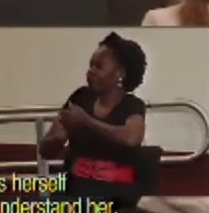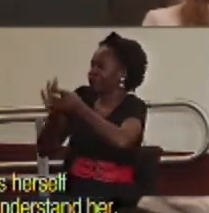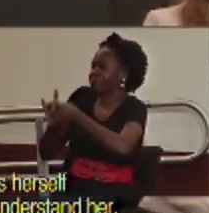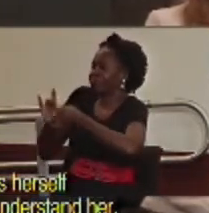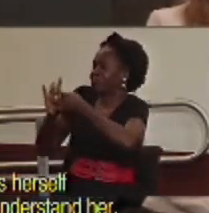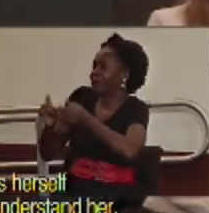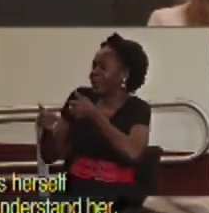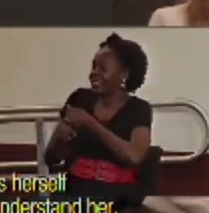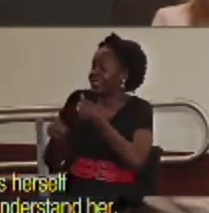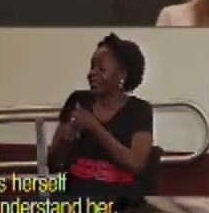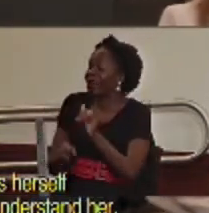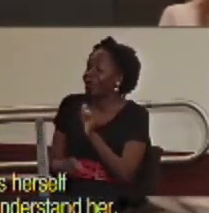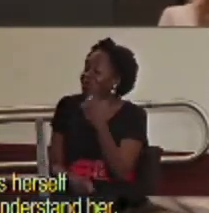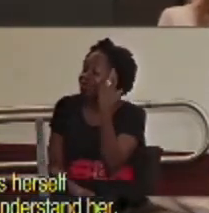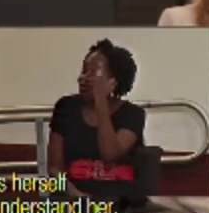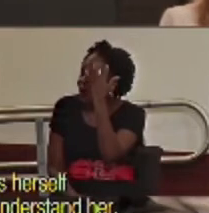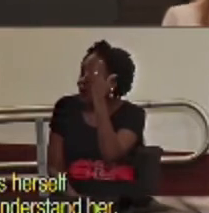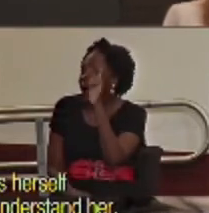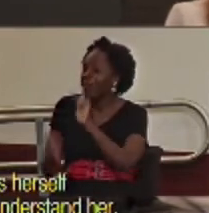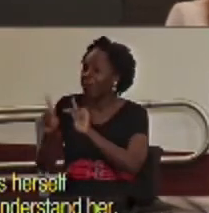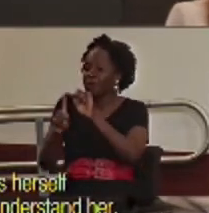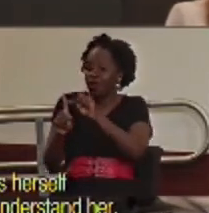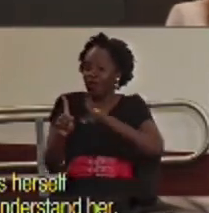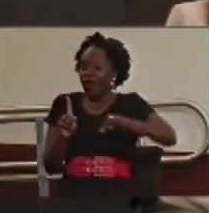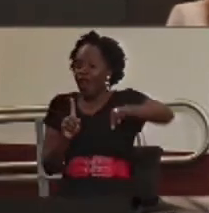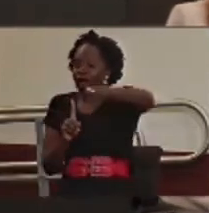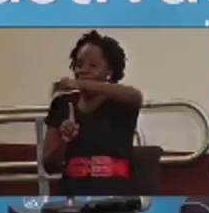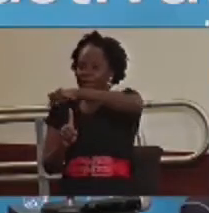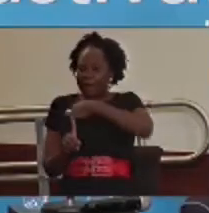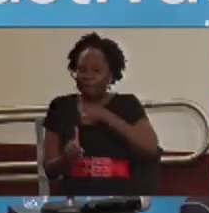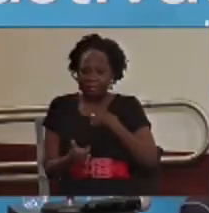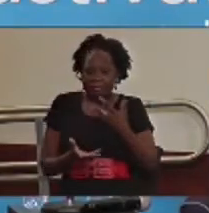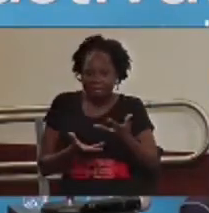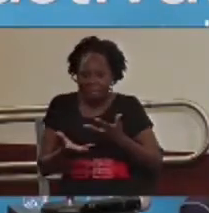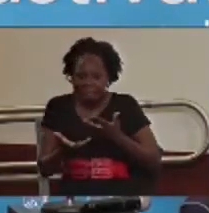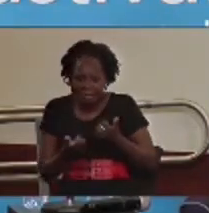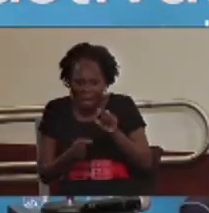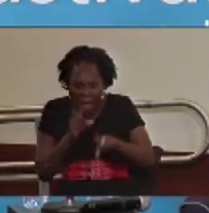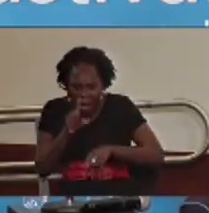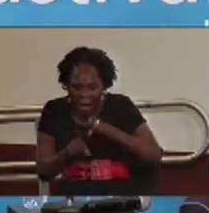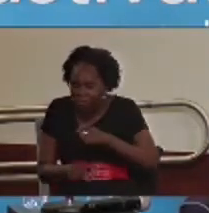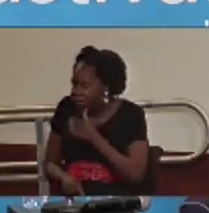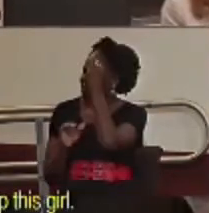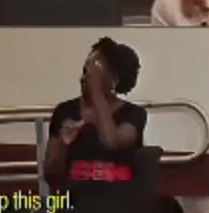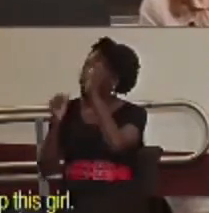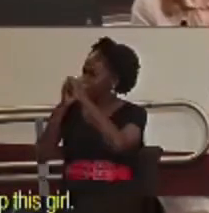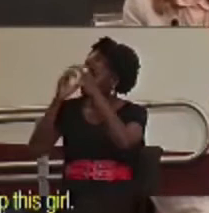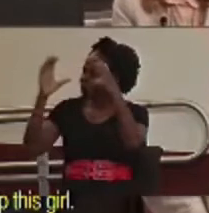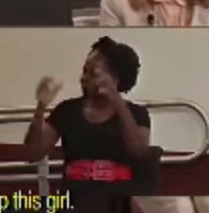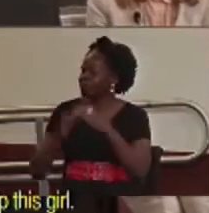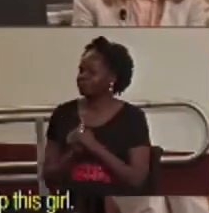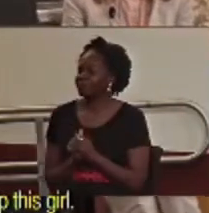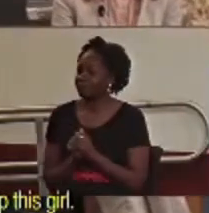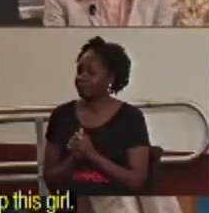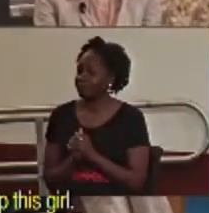And simply because people around her could not understand her. Why? Because the girl is deaf. As